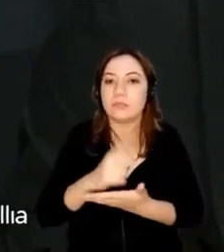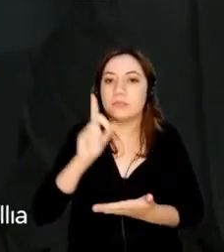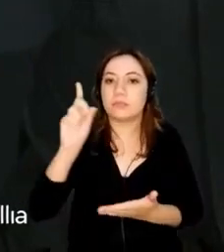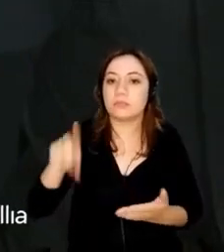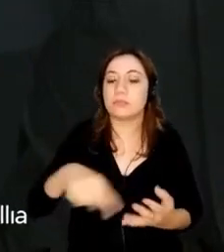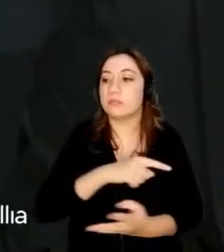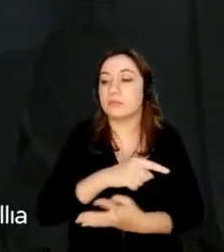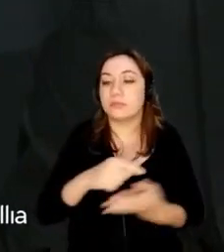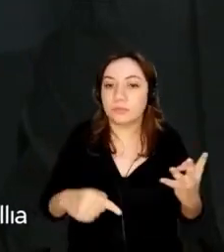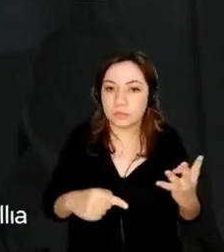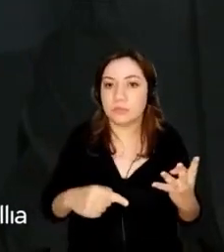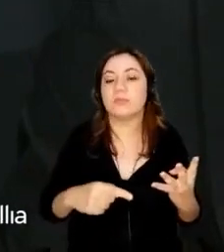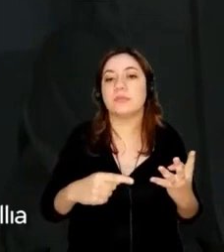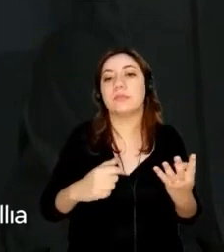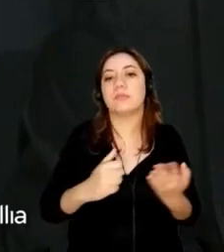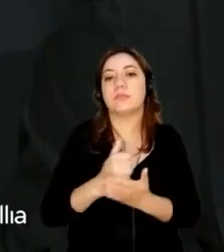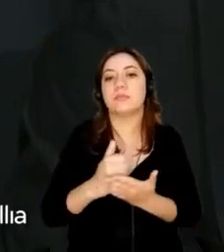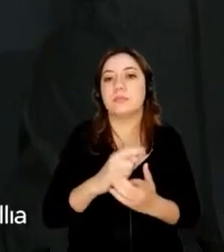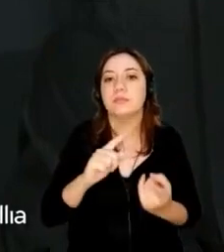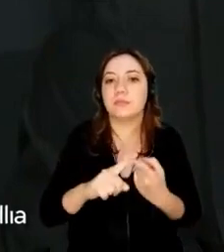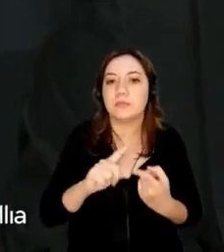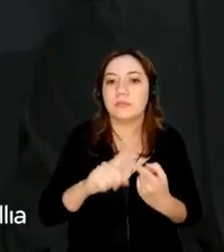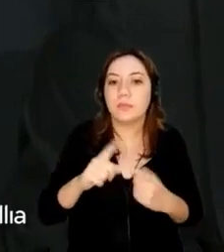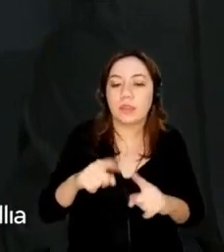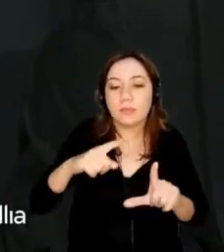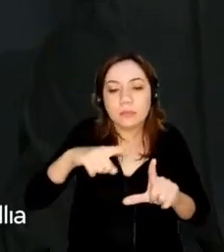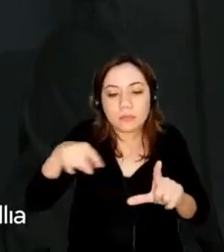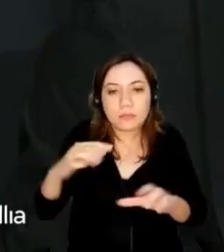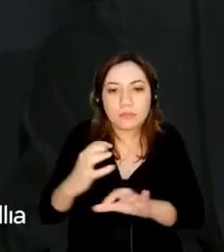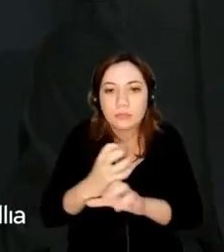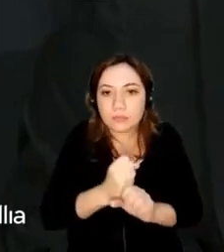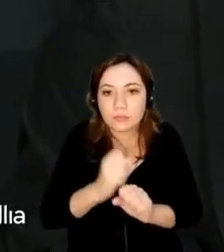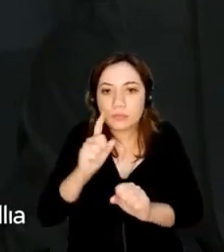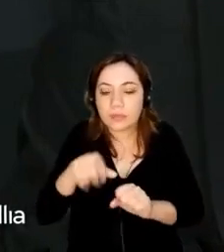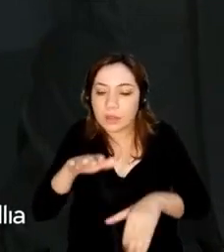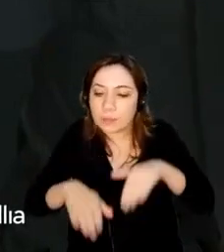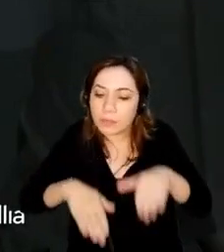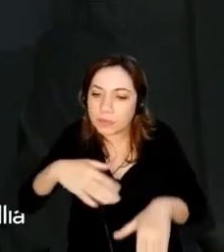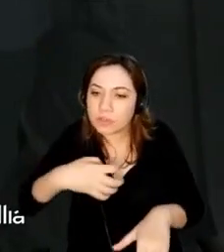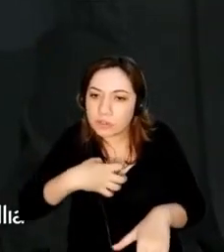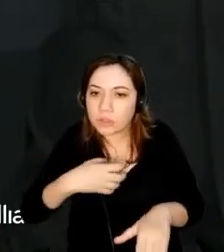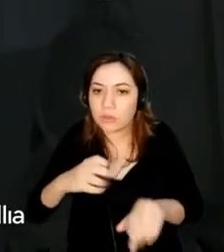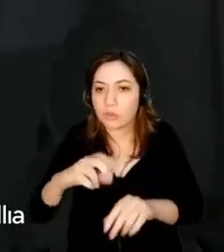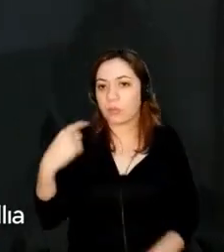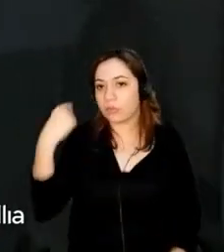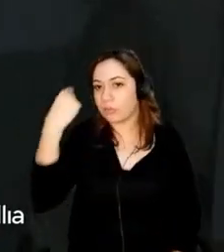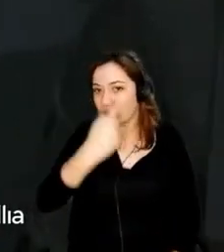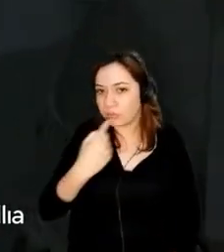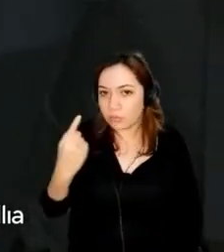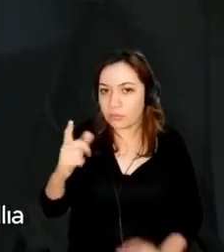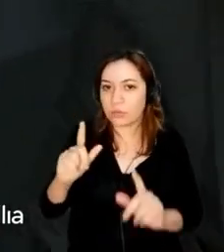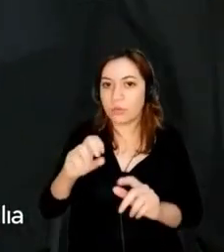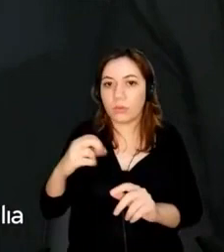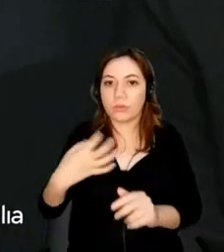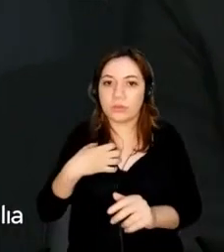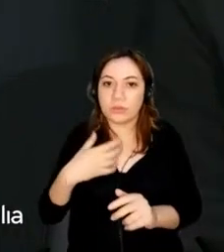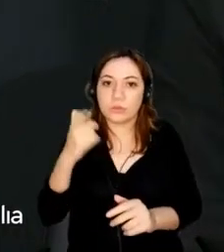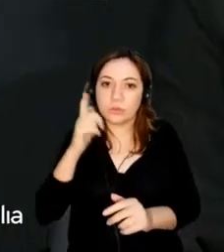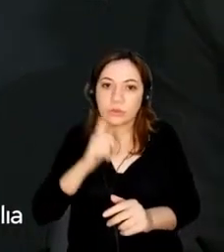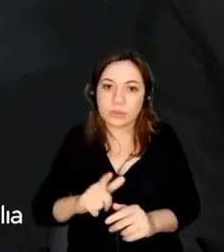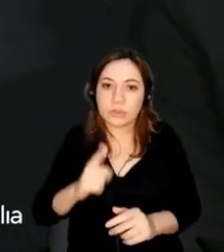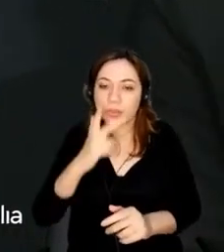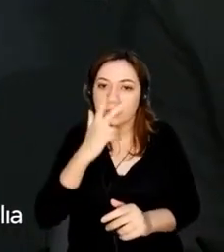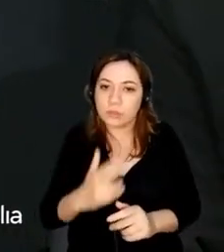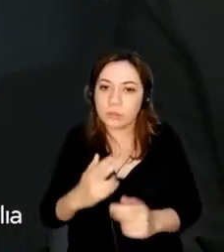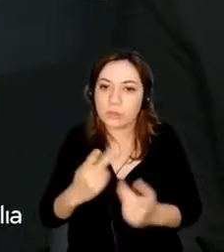So whether it's your thumbprint or it is your facial scan, we are leveraging the latest technology to ensure that who is ever performing the